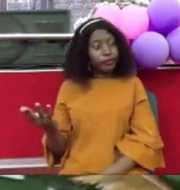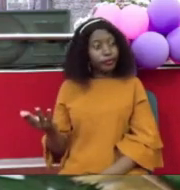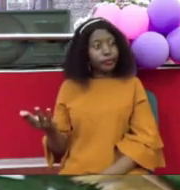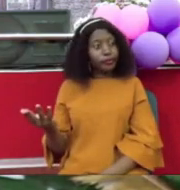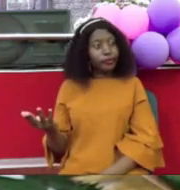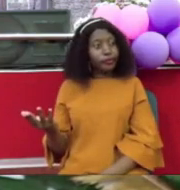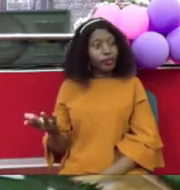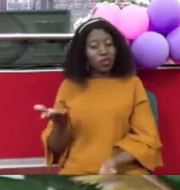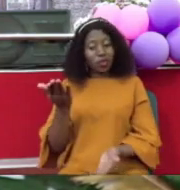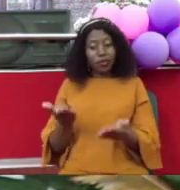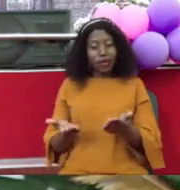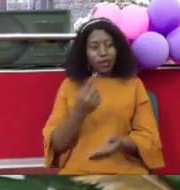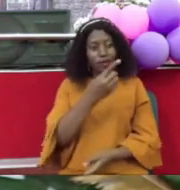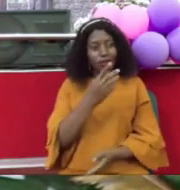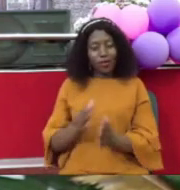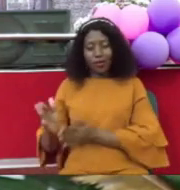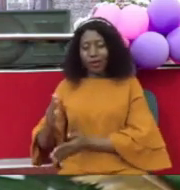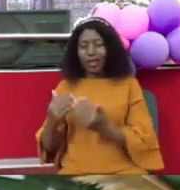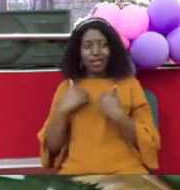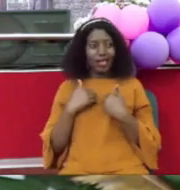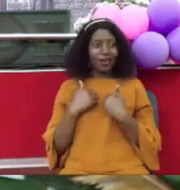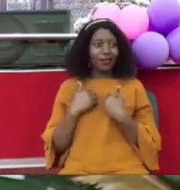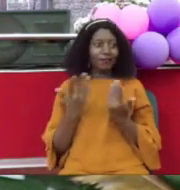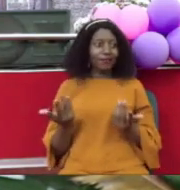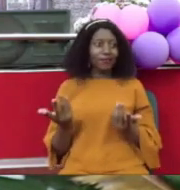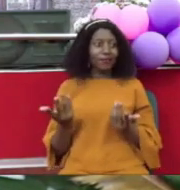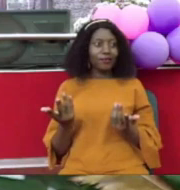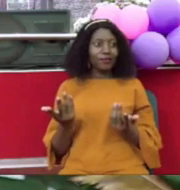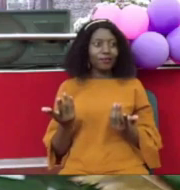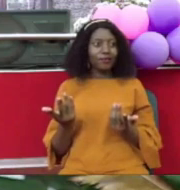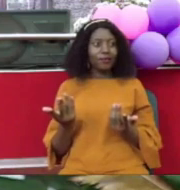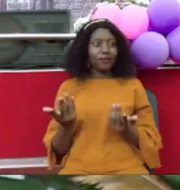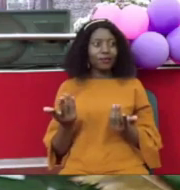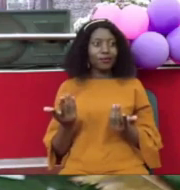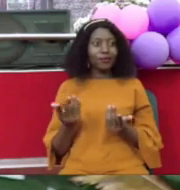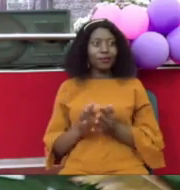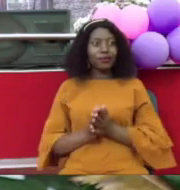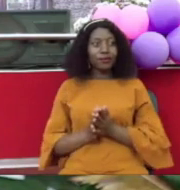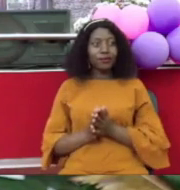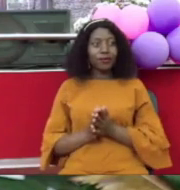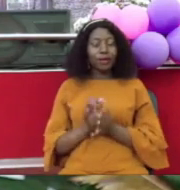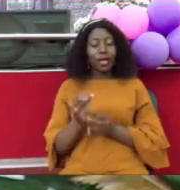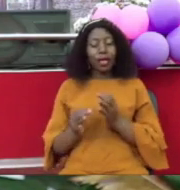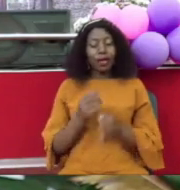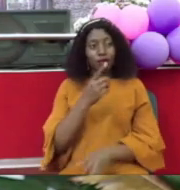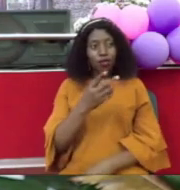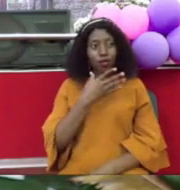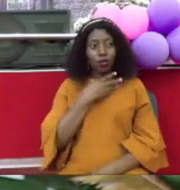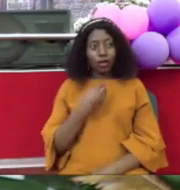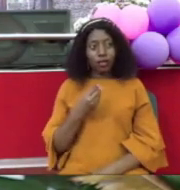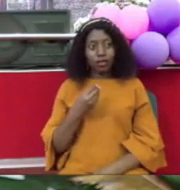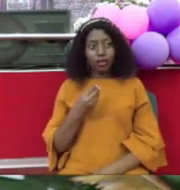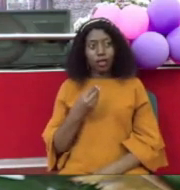Or are you in the process? Ama wewe pengine ndio unaanza. You must be, if you want to blossom in your purpose.